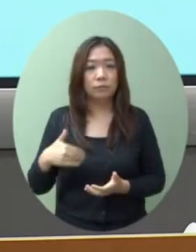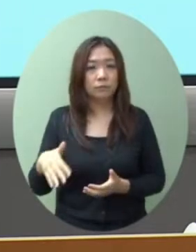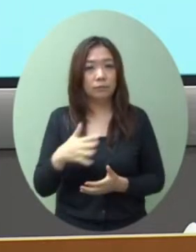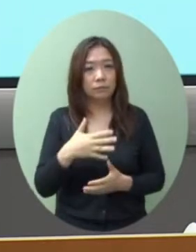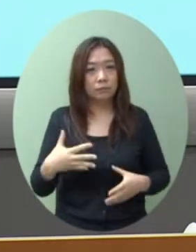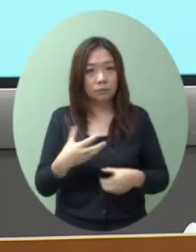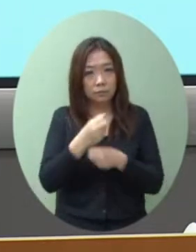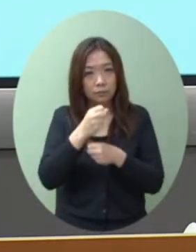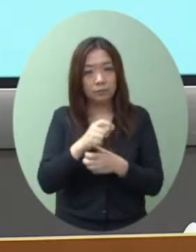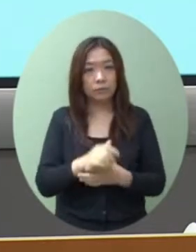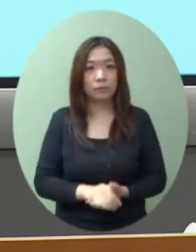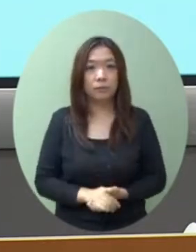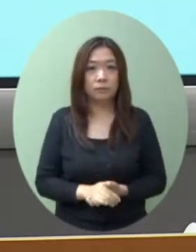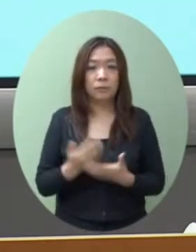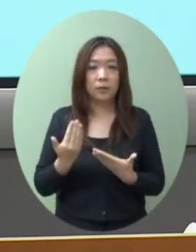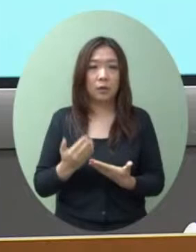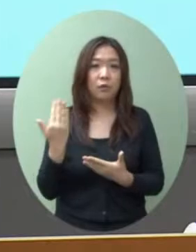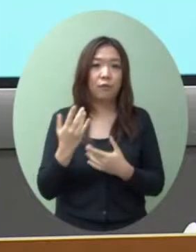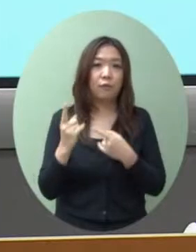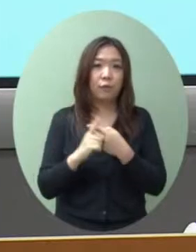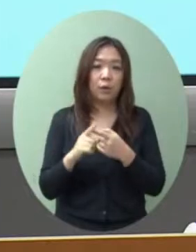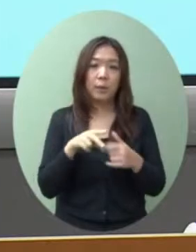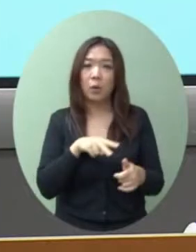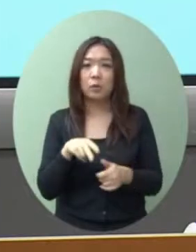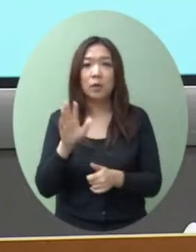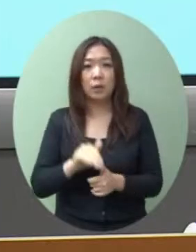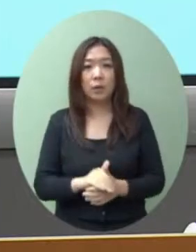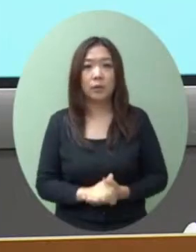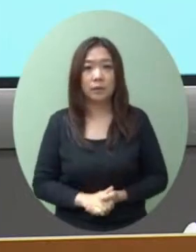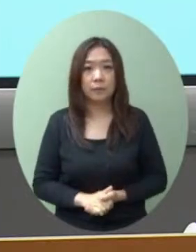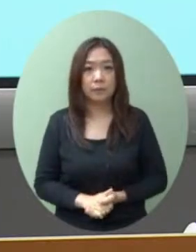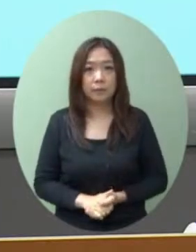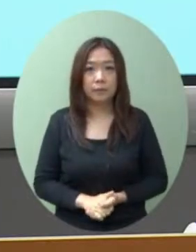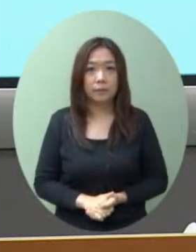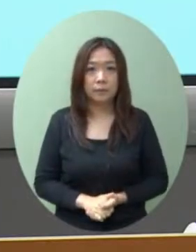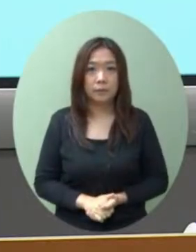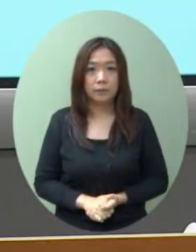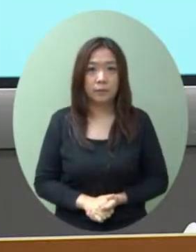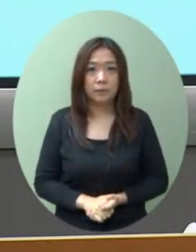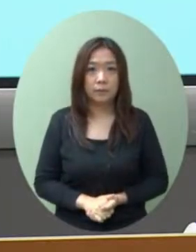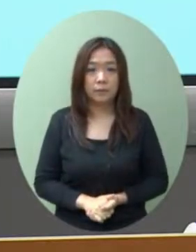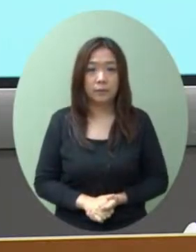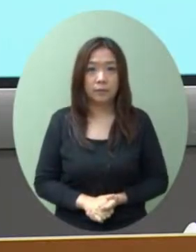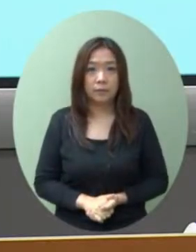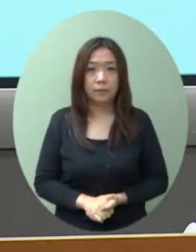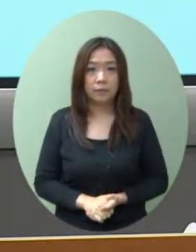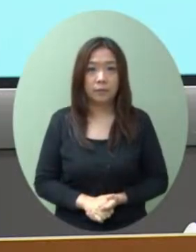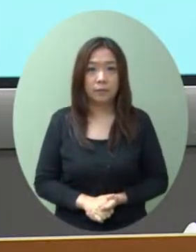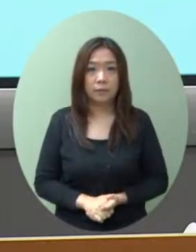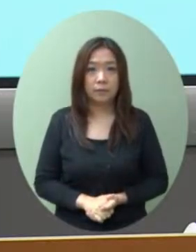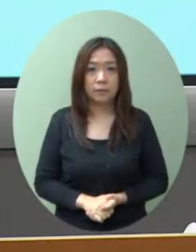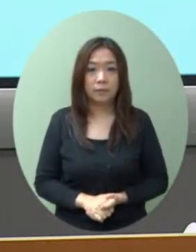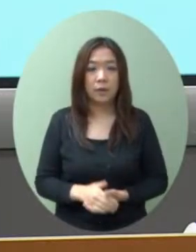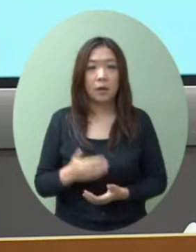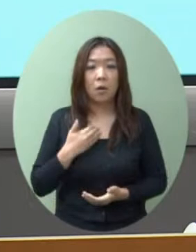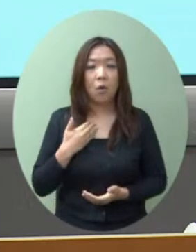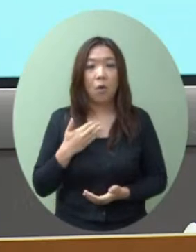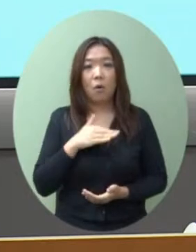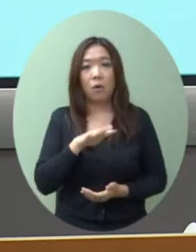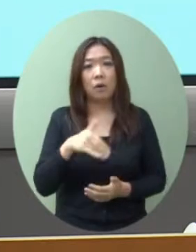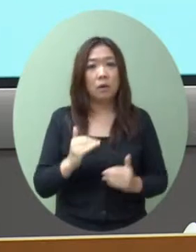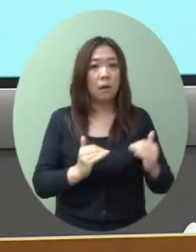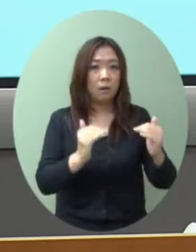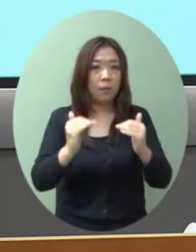and balance it against the need for other activities to take place. This new measures